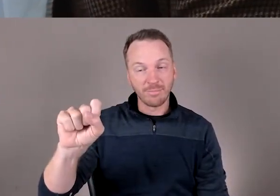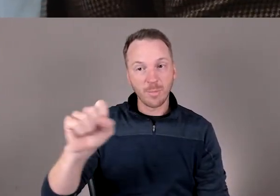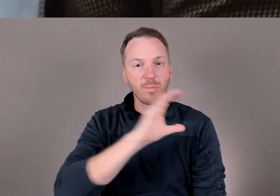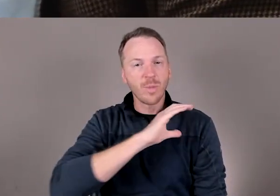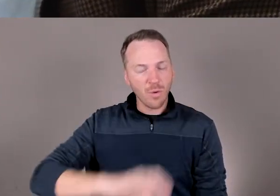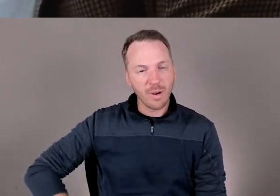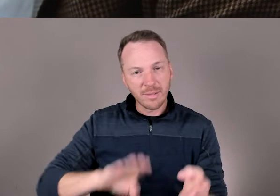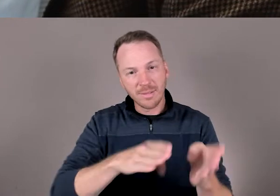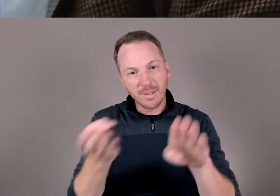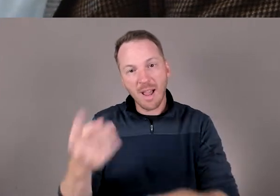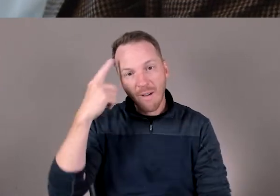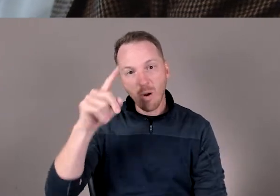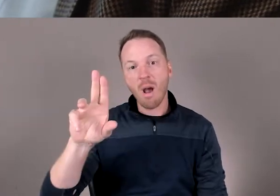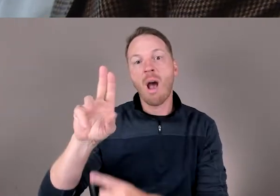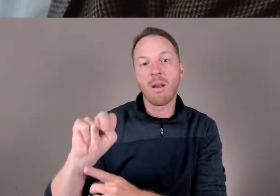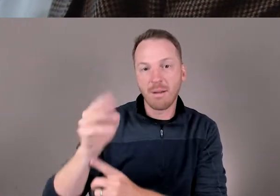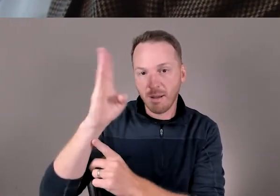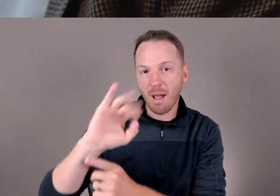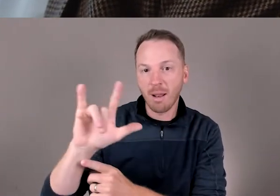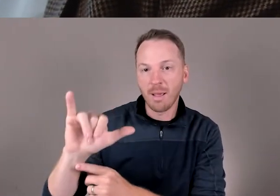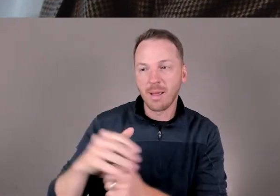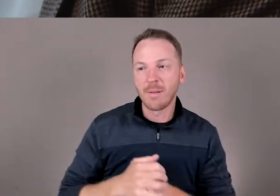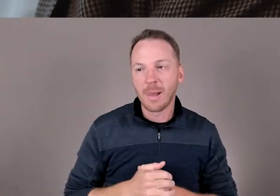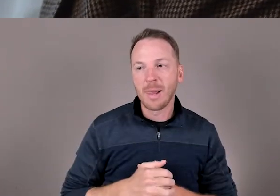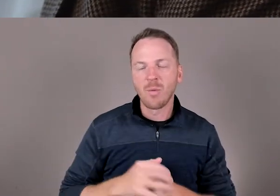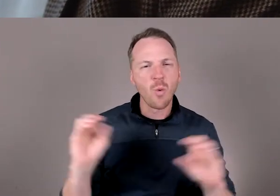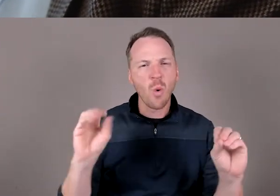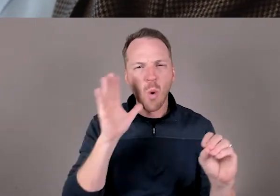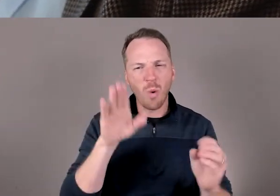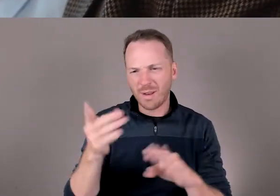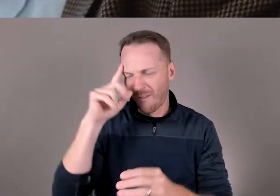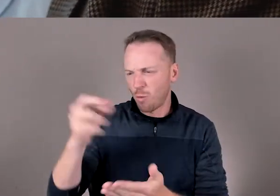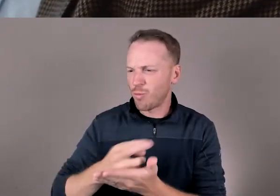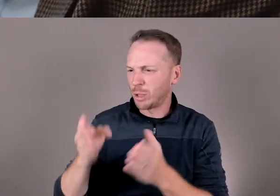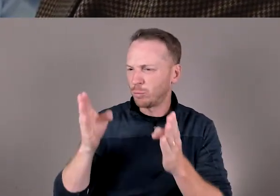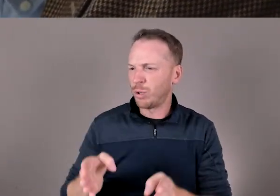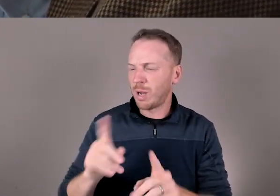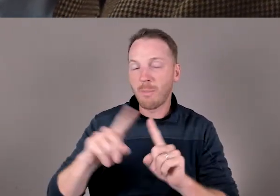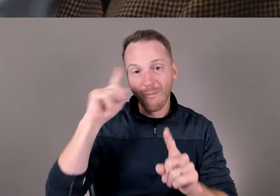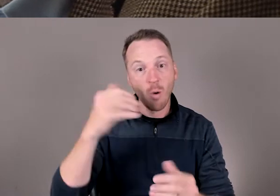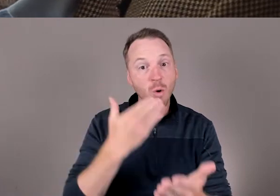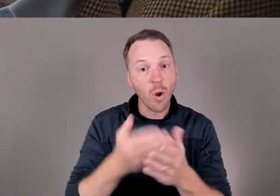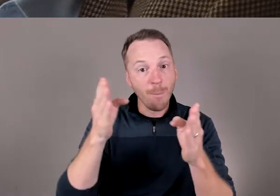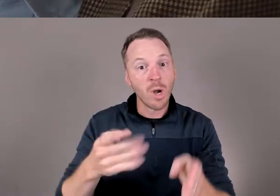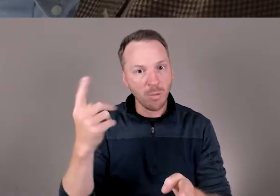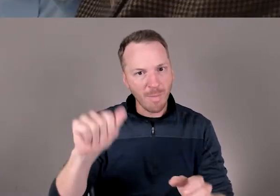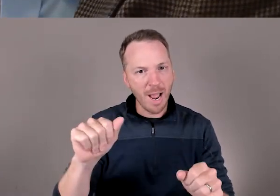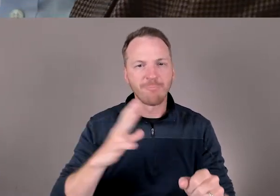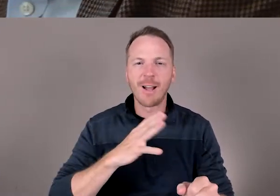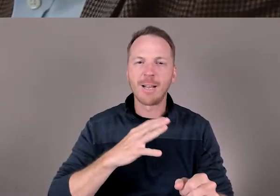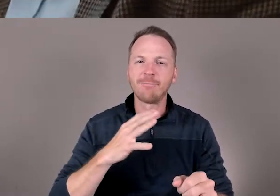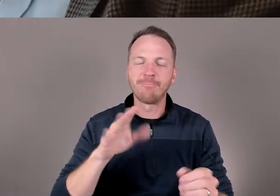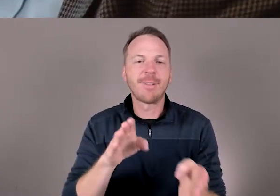died for the ungodly. Very rarely will anyone die for a righteous person, though for a good person someone might possibly